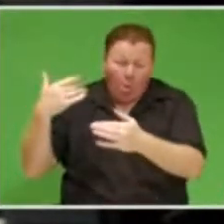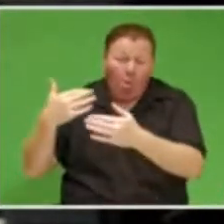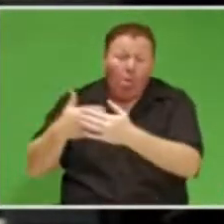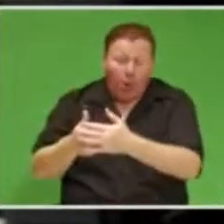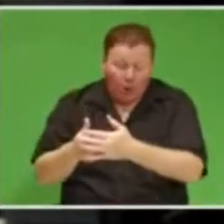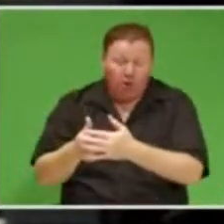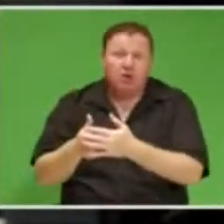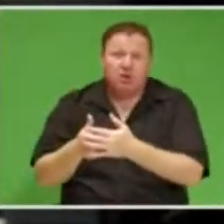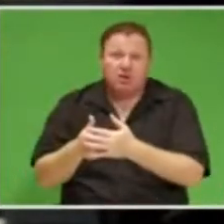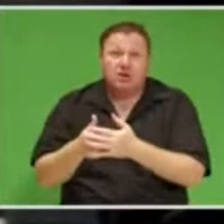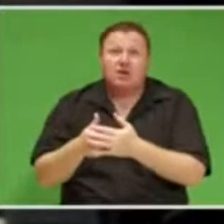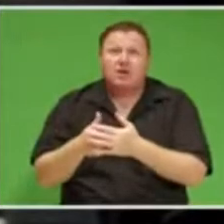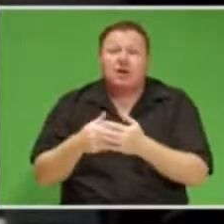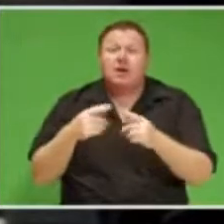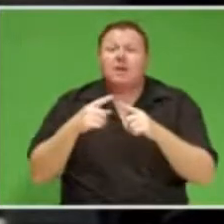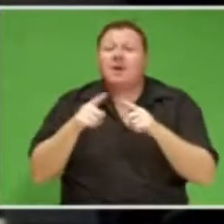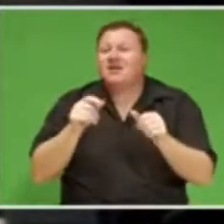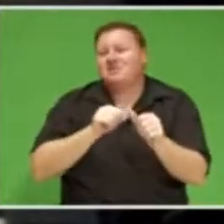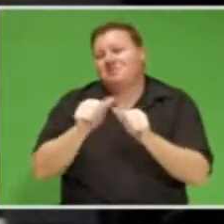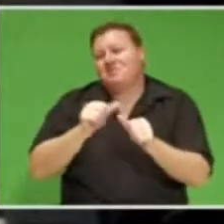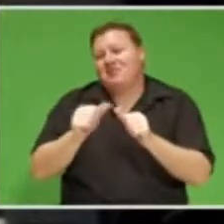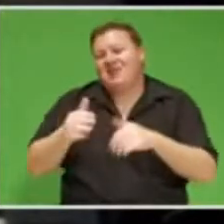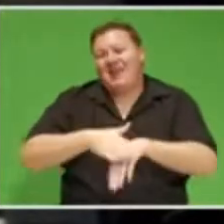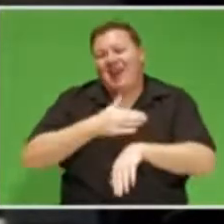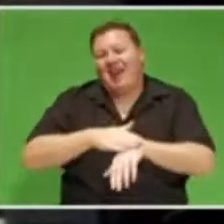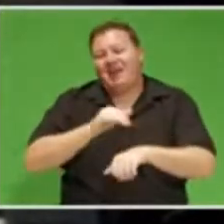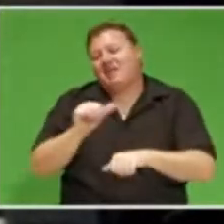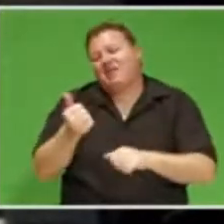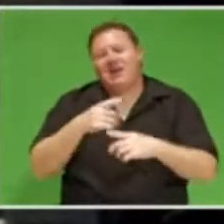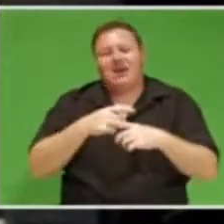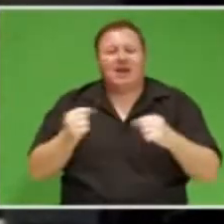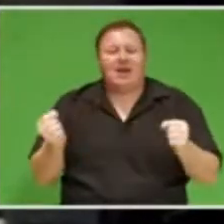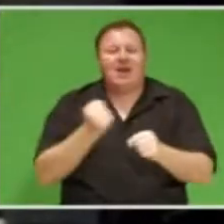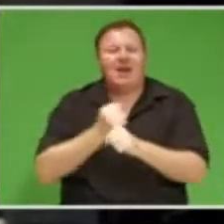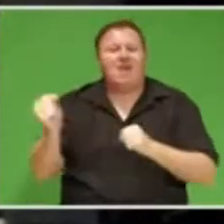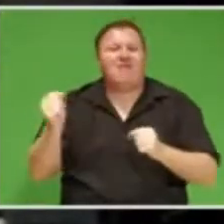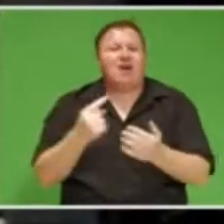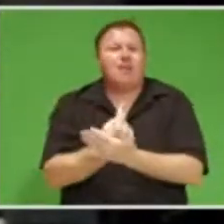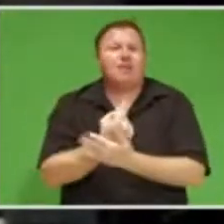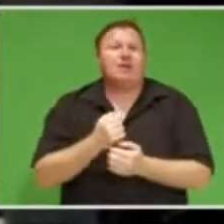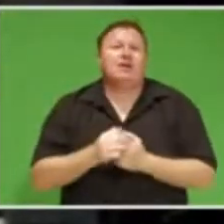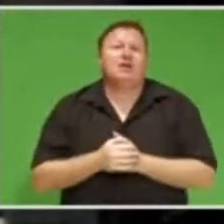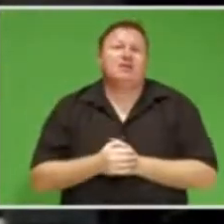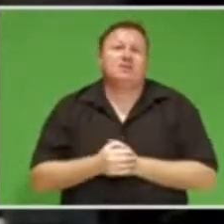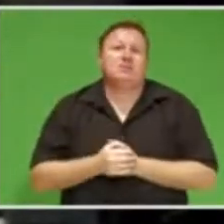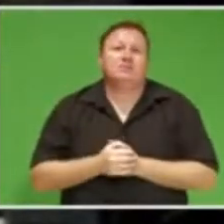yes, better late than never. And that's where we are.